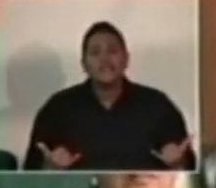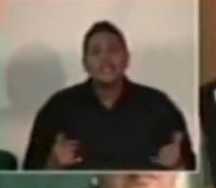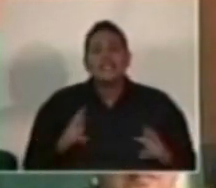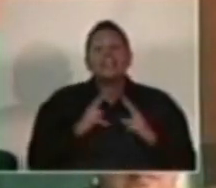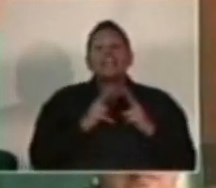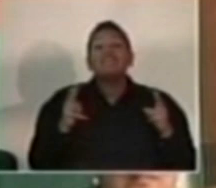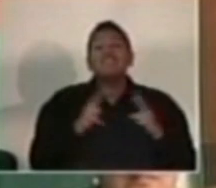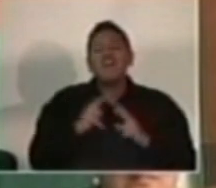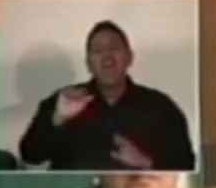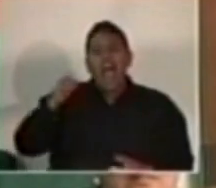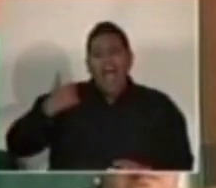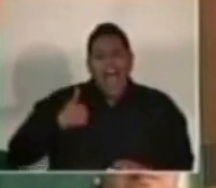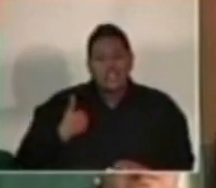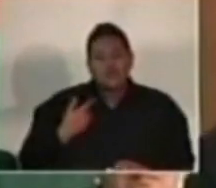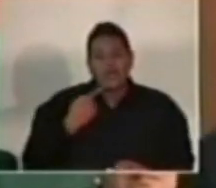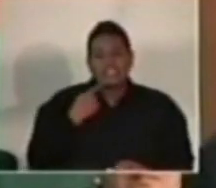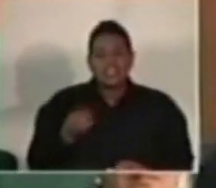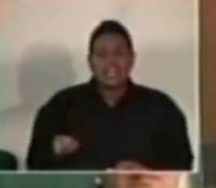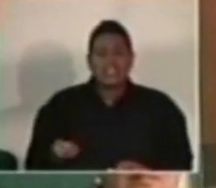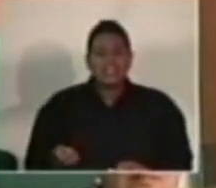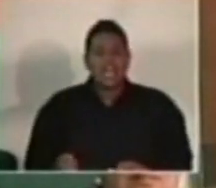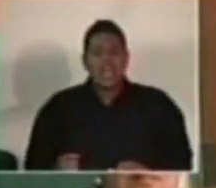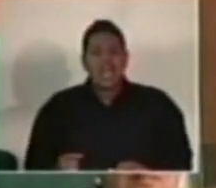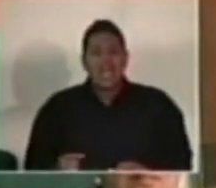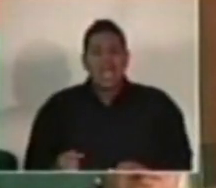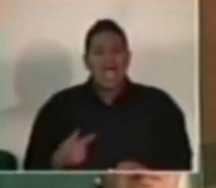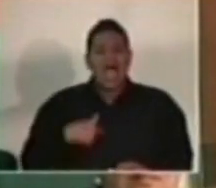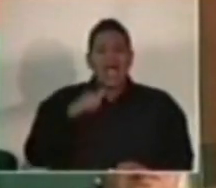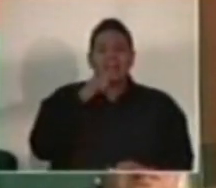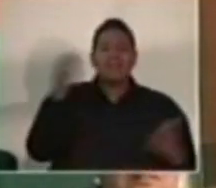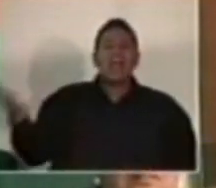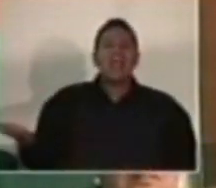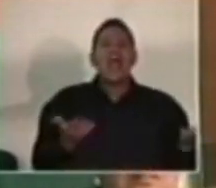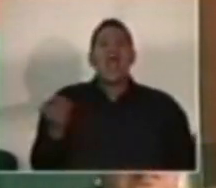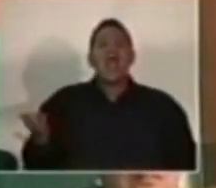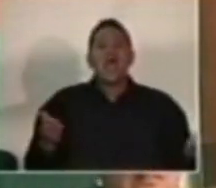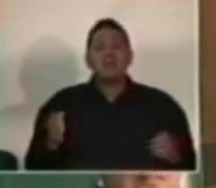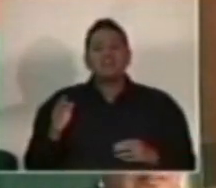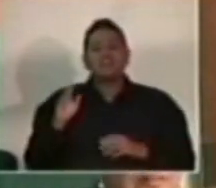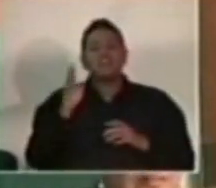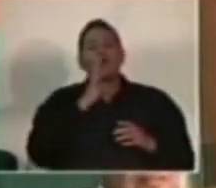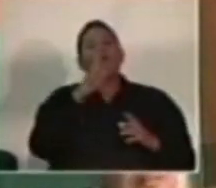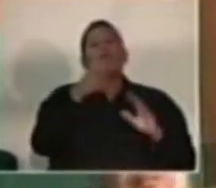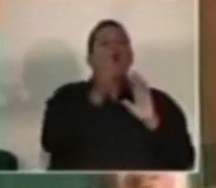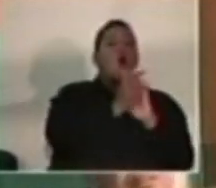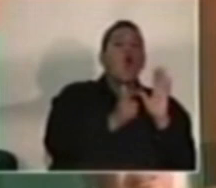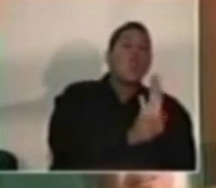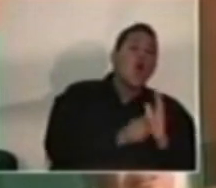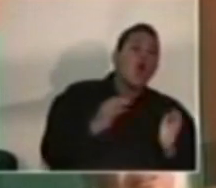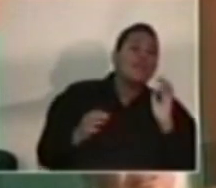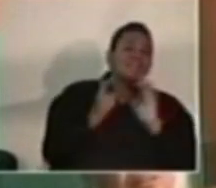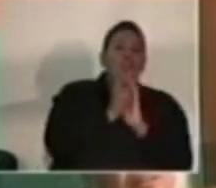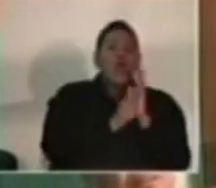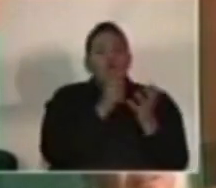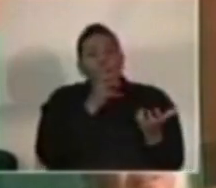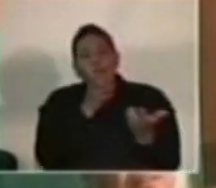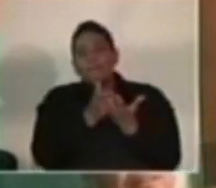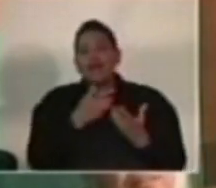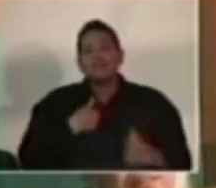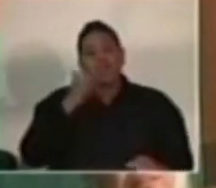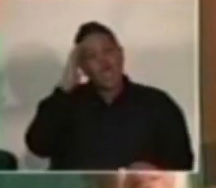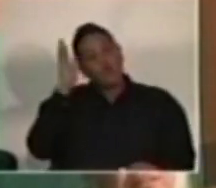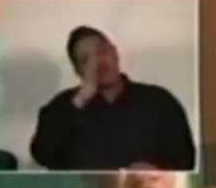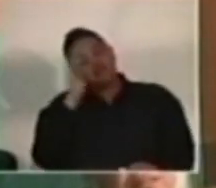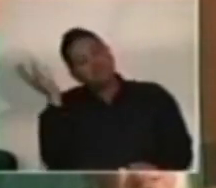very attitude that says, I am not here to business about the law. And if the law don't suit me, I will ignore